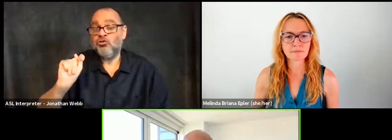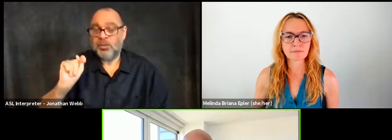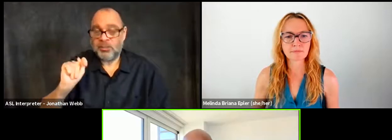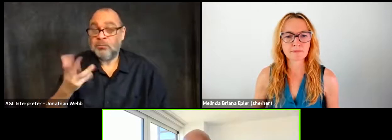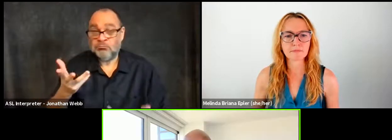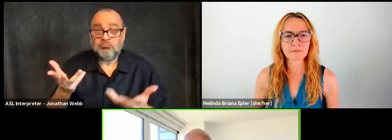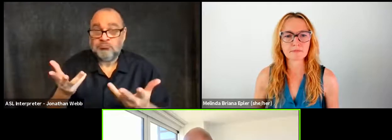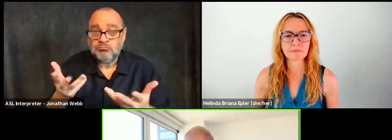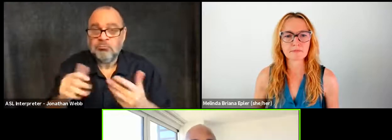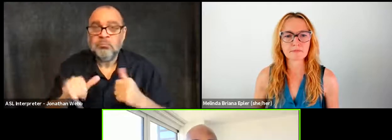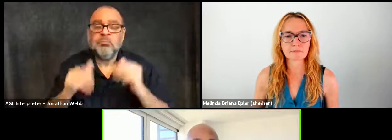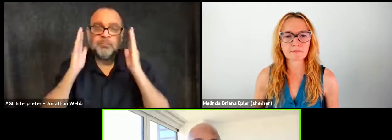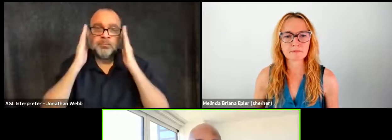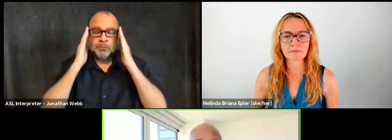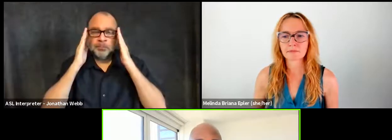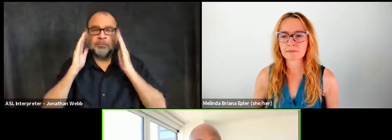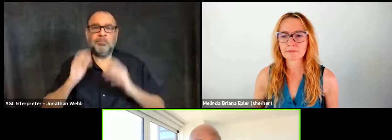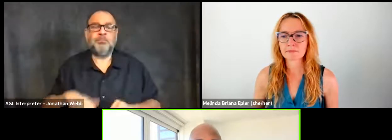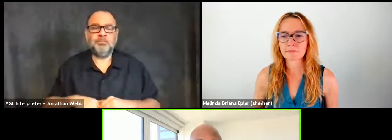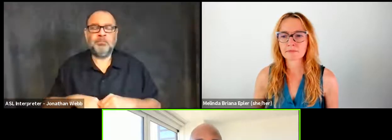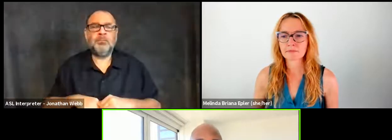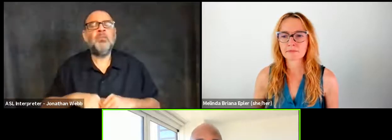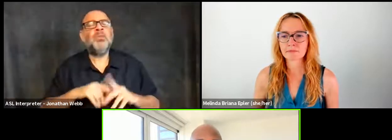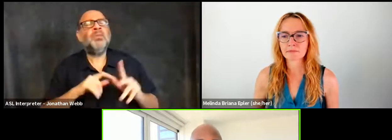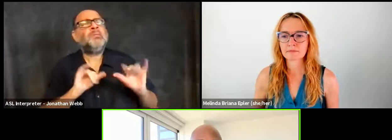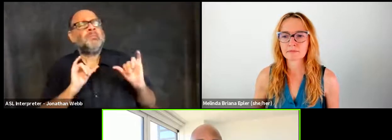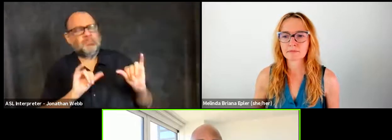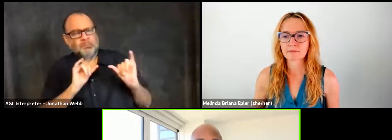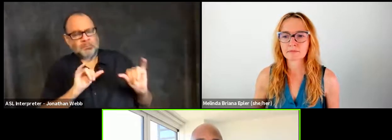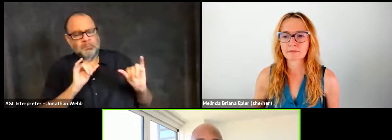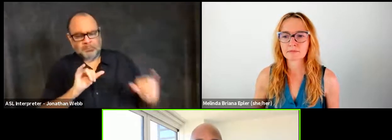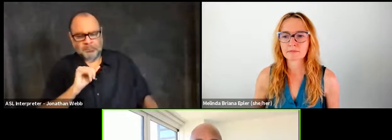I do. I'm trying to find it real quick.